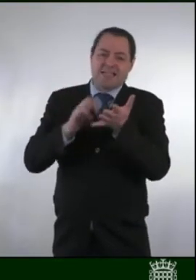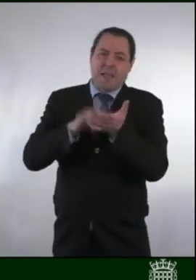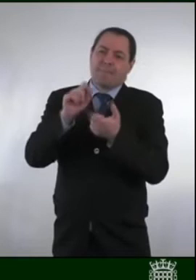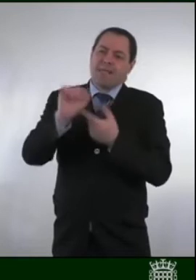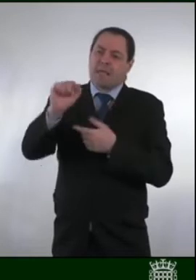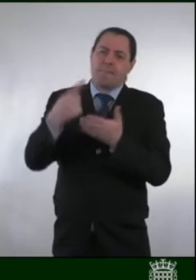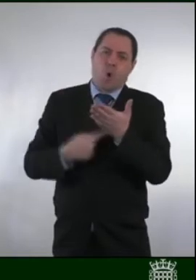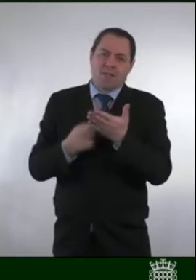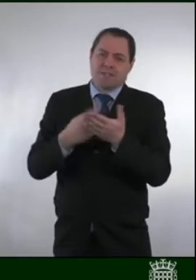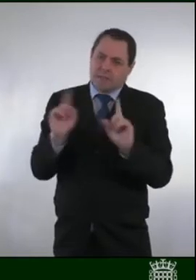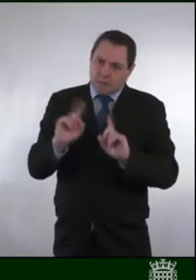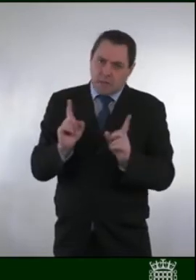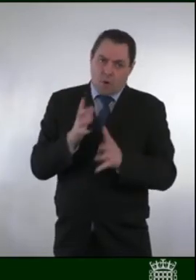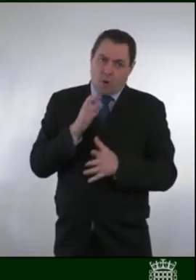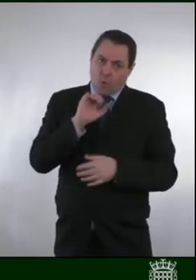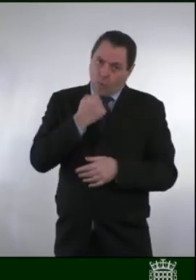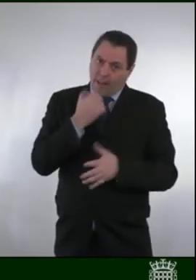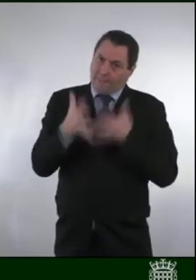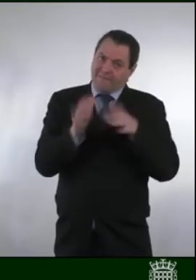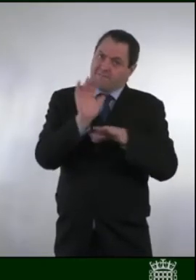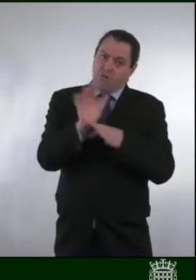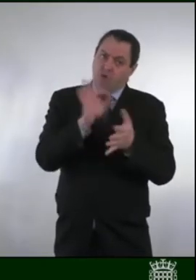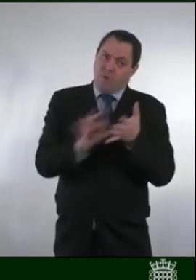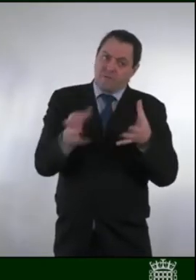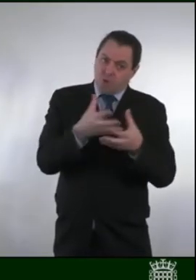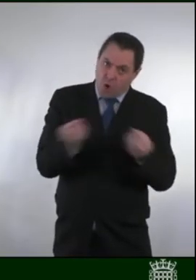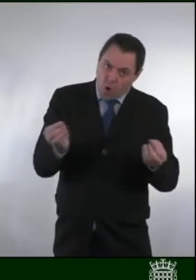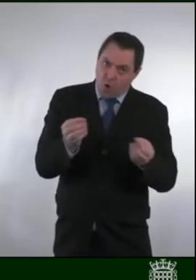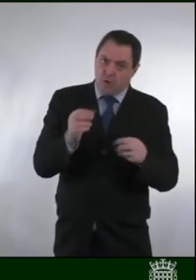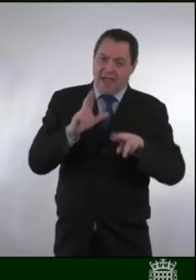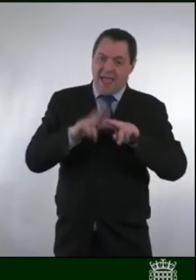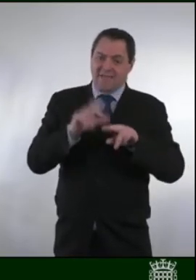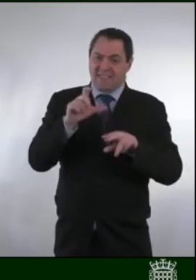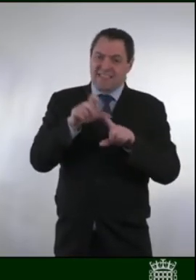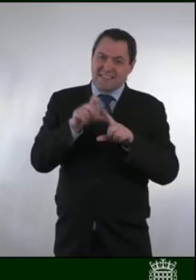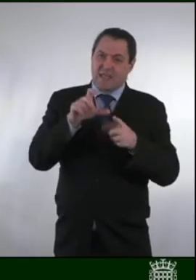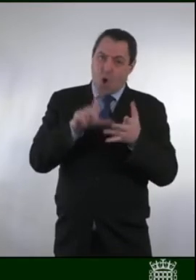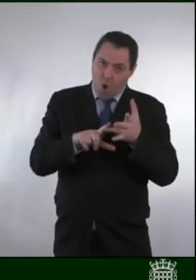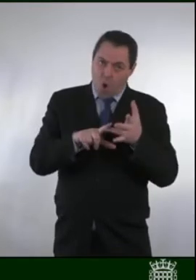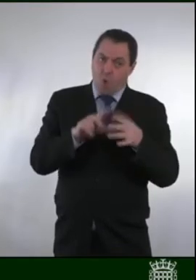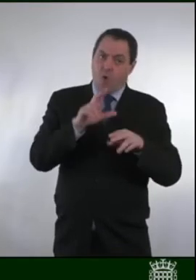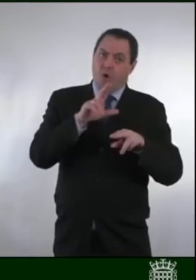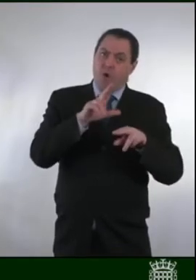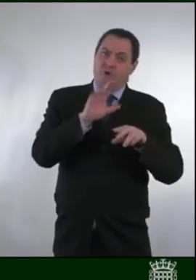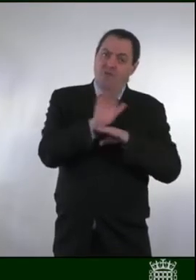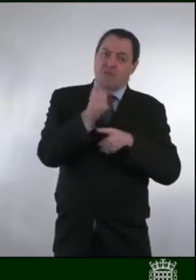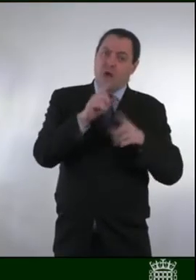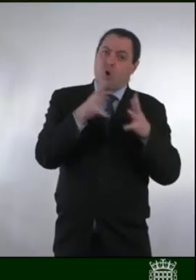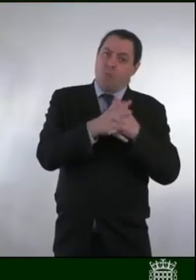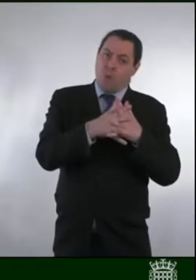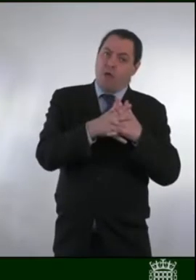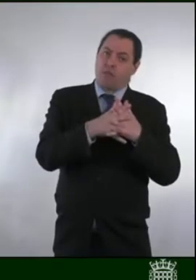policy. Would he break up the Foreign Office? Would he break up the FCDO, which after all has a big branch in East Kilbride?